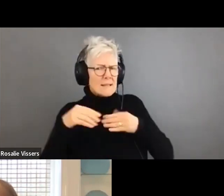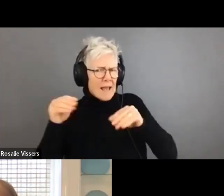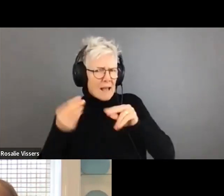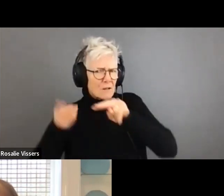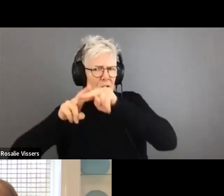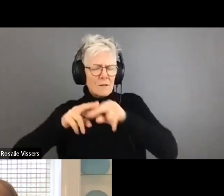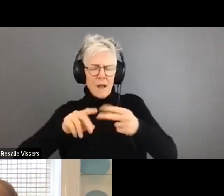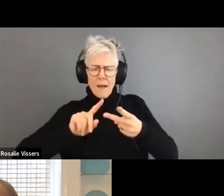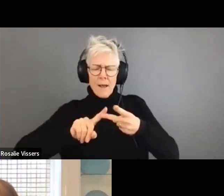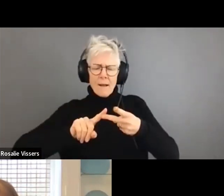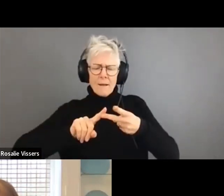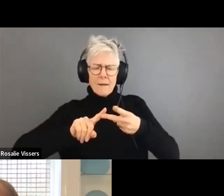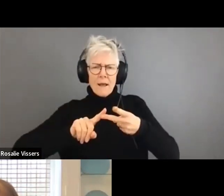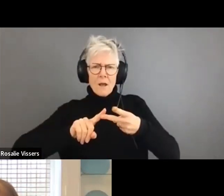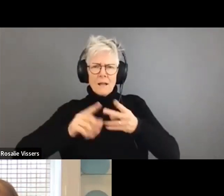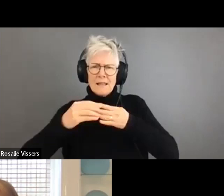just for somebody in our chat?